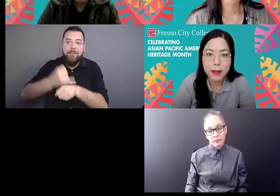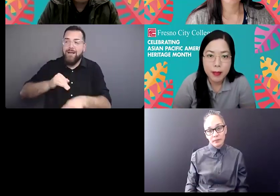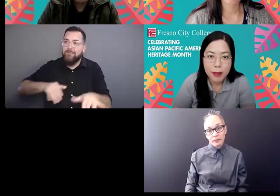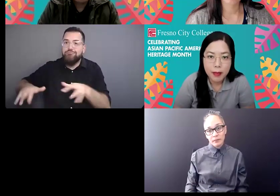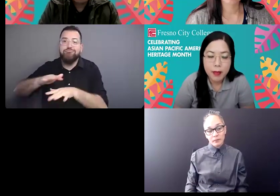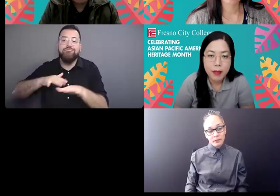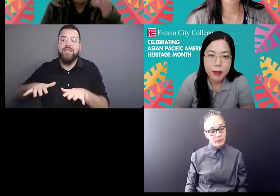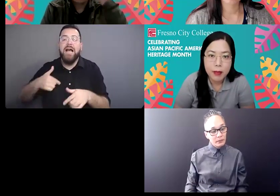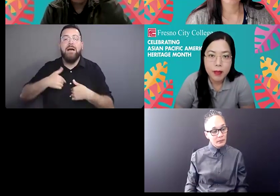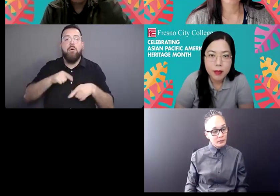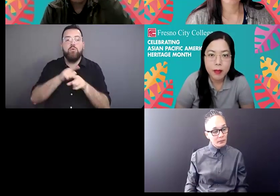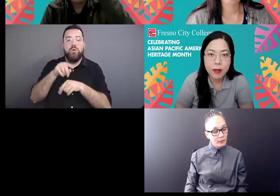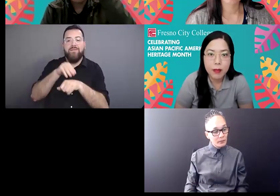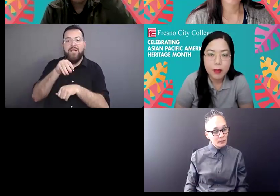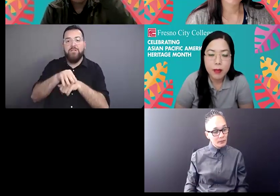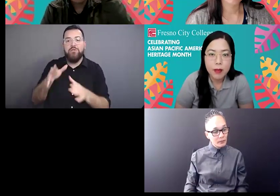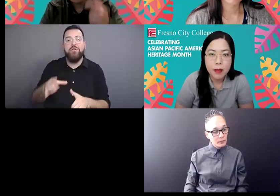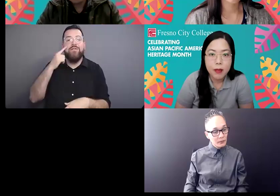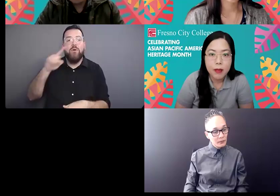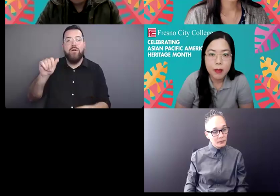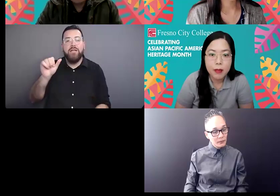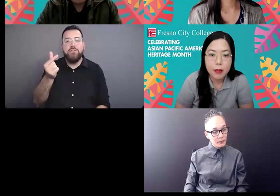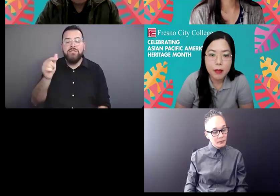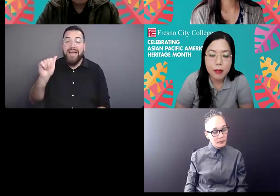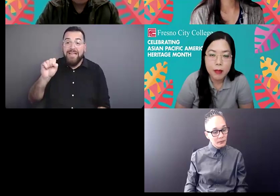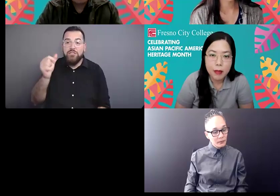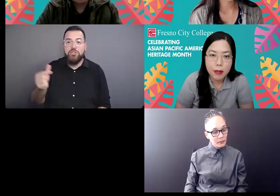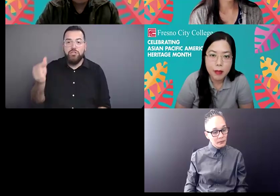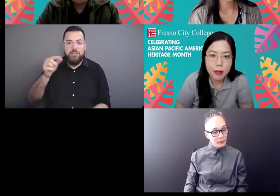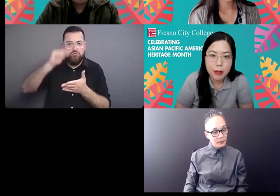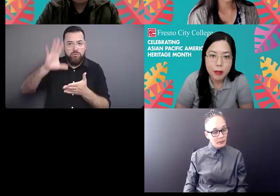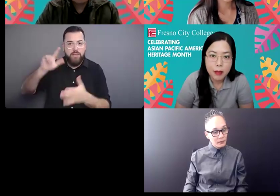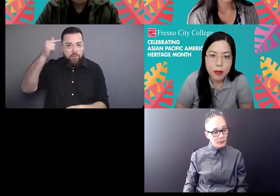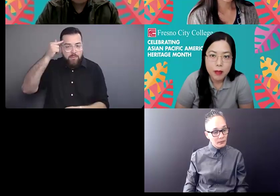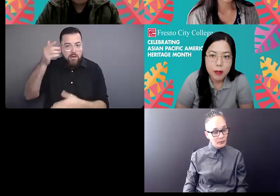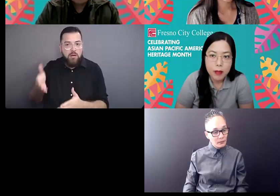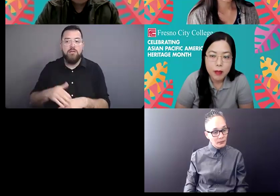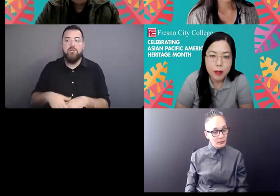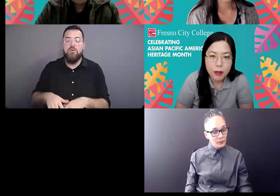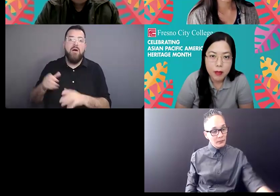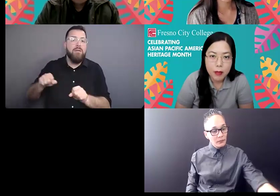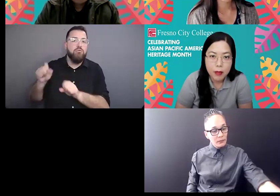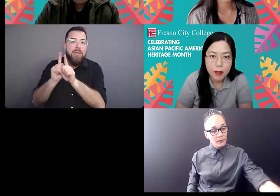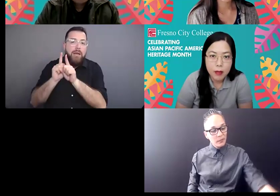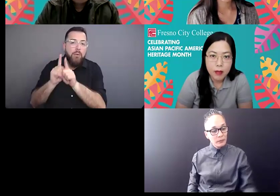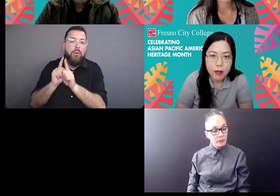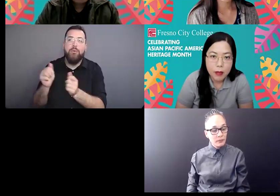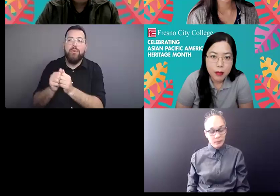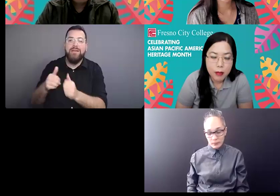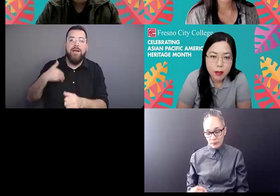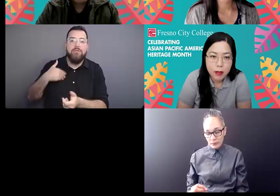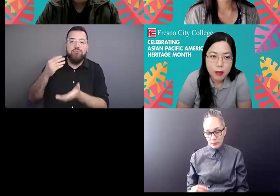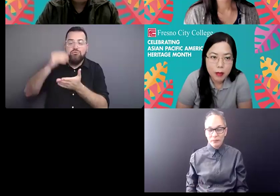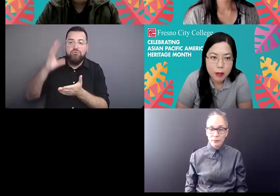government here at Madera College. And so all of the mentoring and all of the getting to work with the younger population, the student